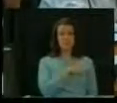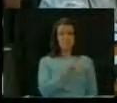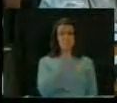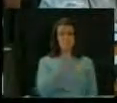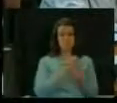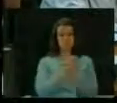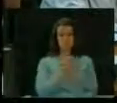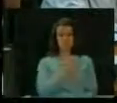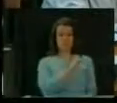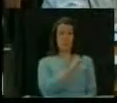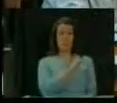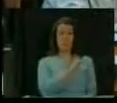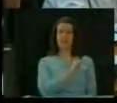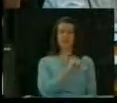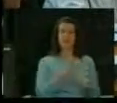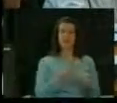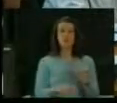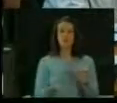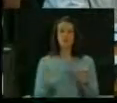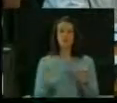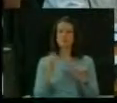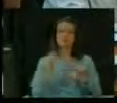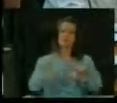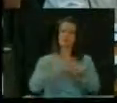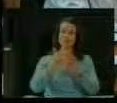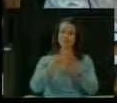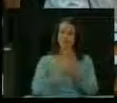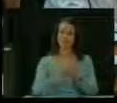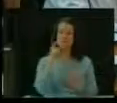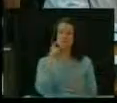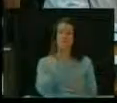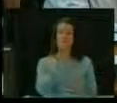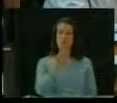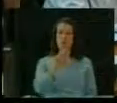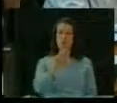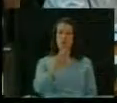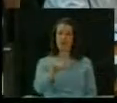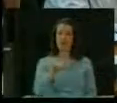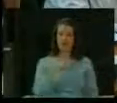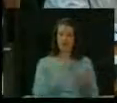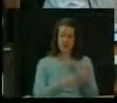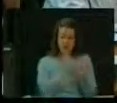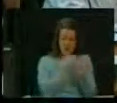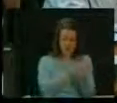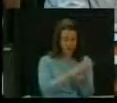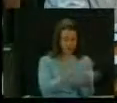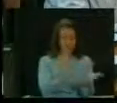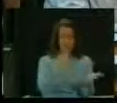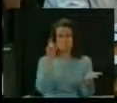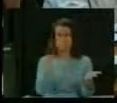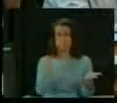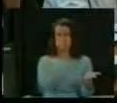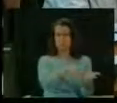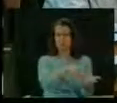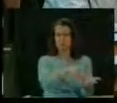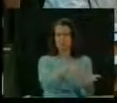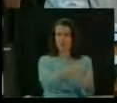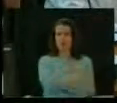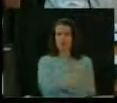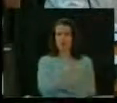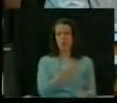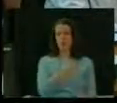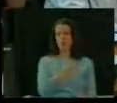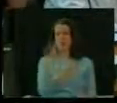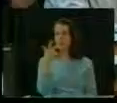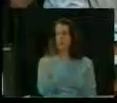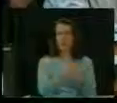I mean, you can't legislate morality. You can't put something on paper and tell people not to do it. I mean, we have thousands of laws on the